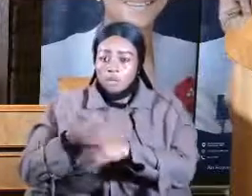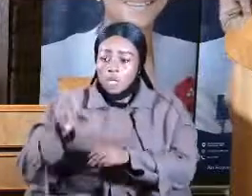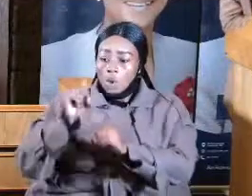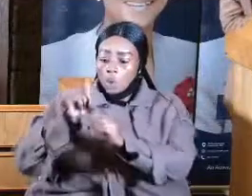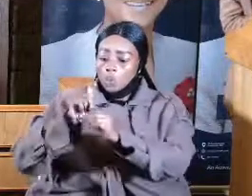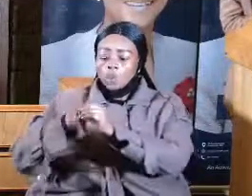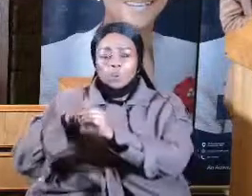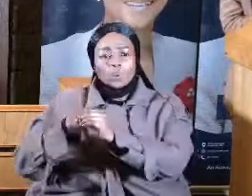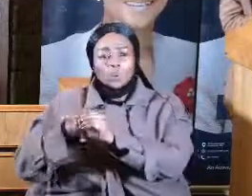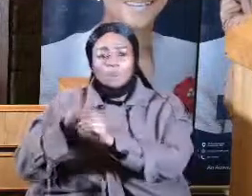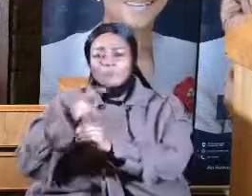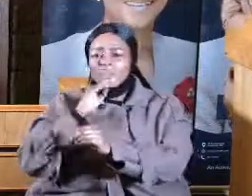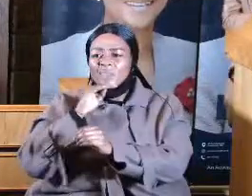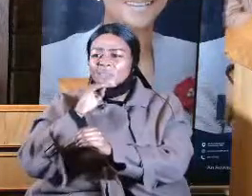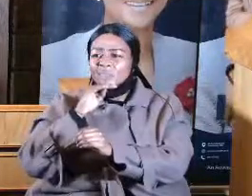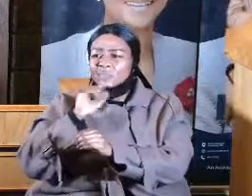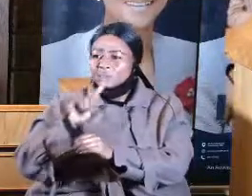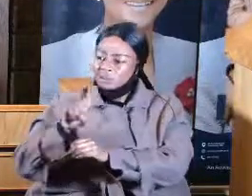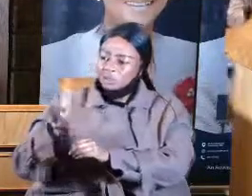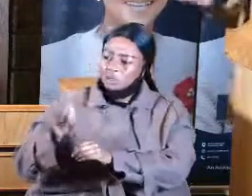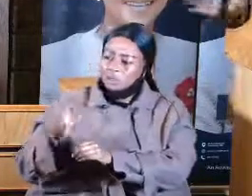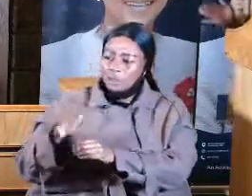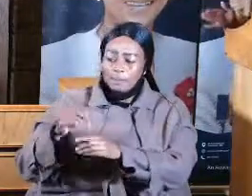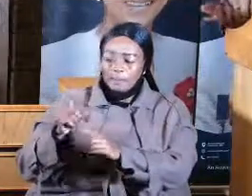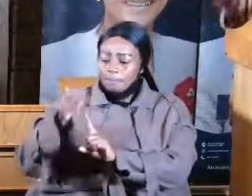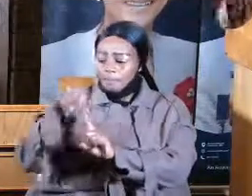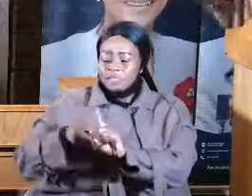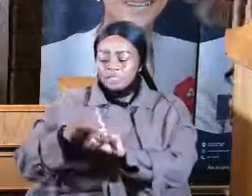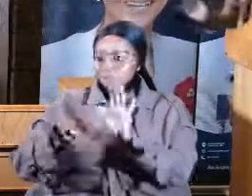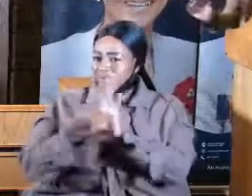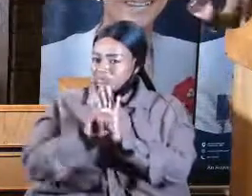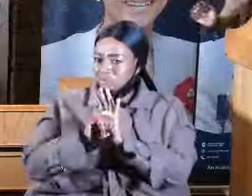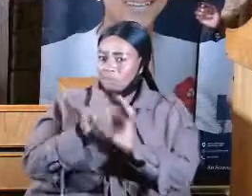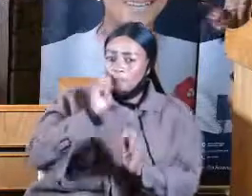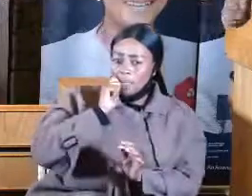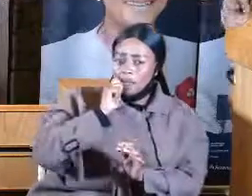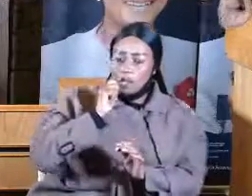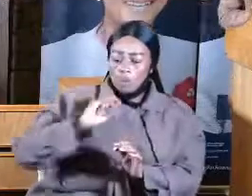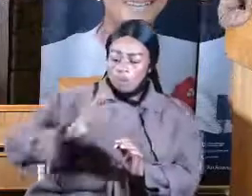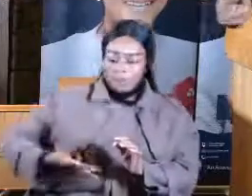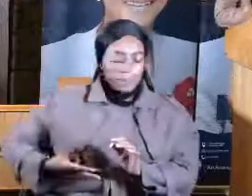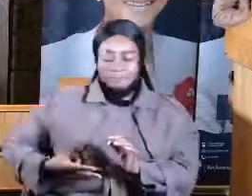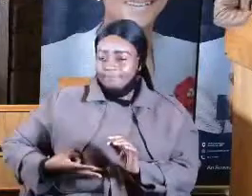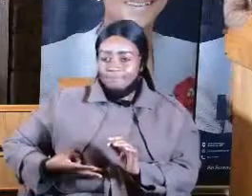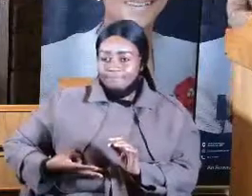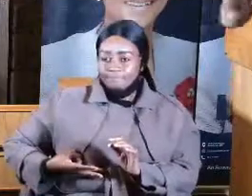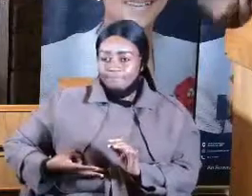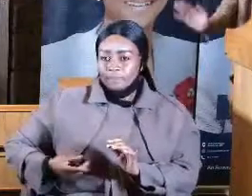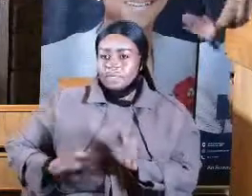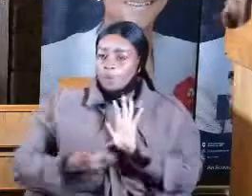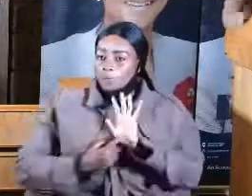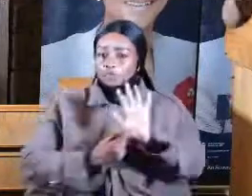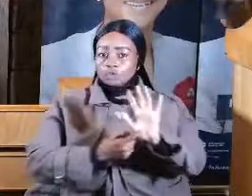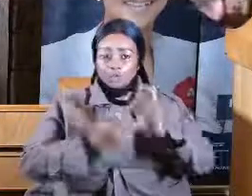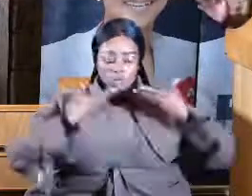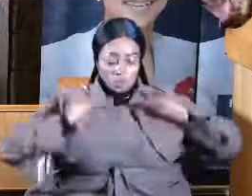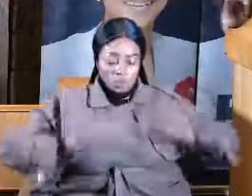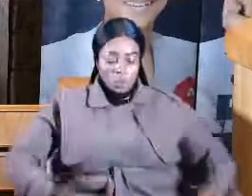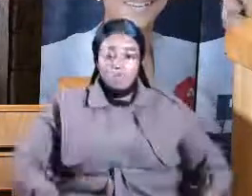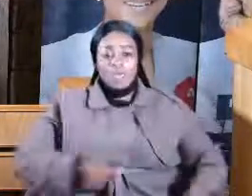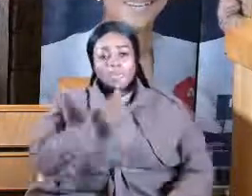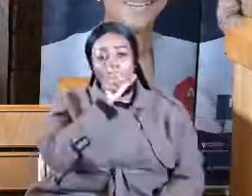It's somebody that does not want to be identified as either male or female. They just want to show up as they are as a